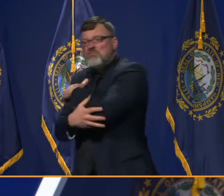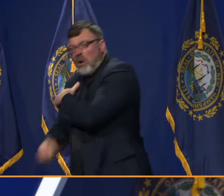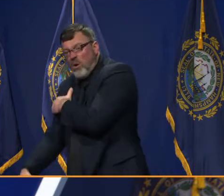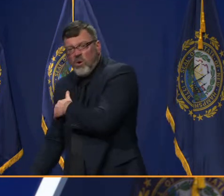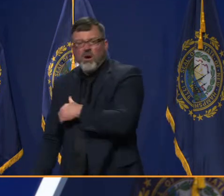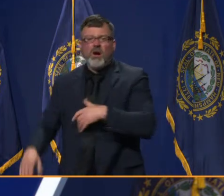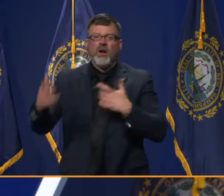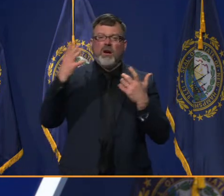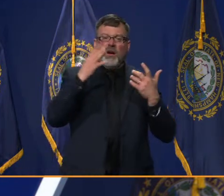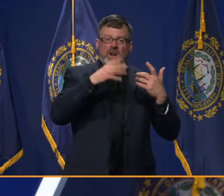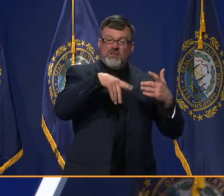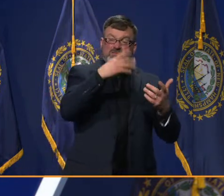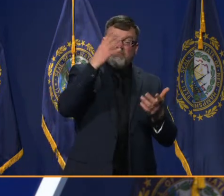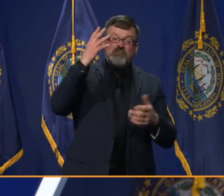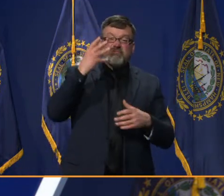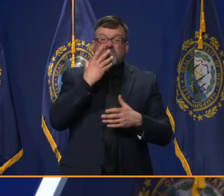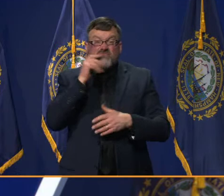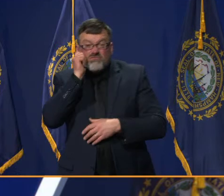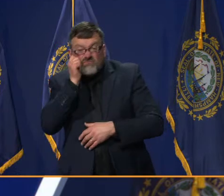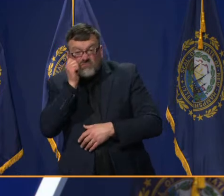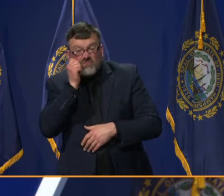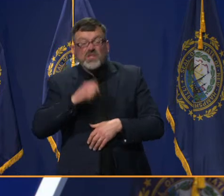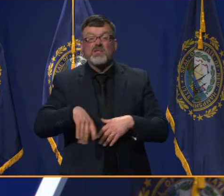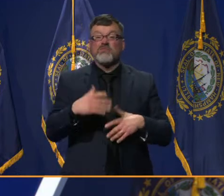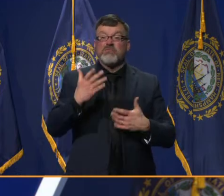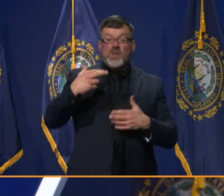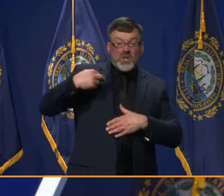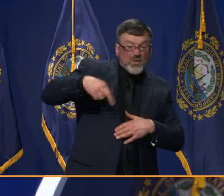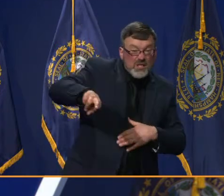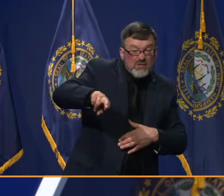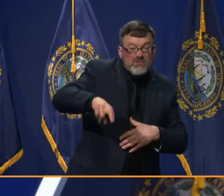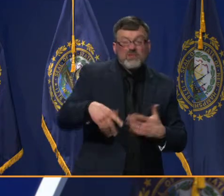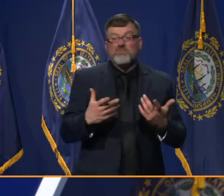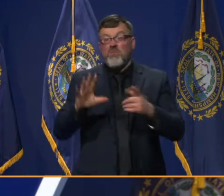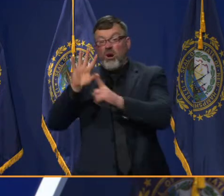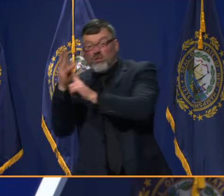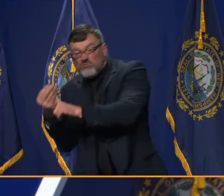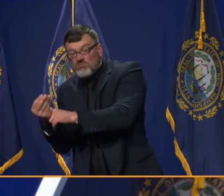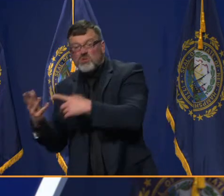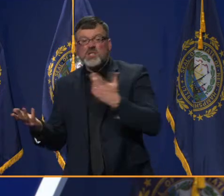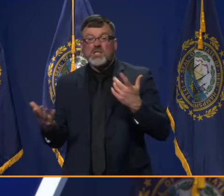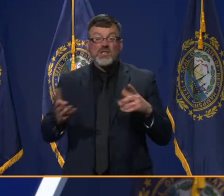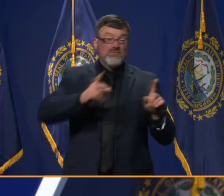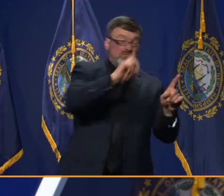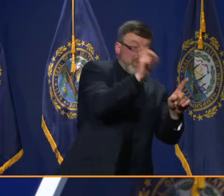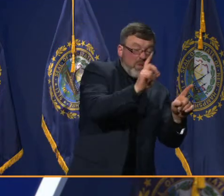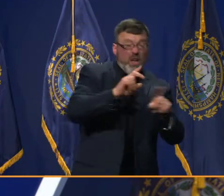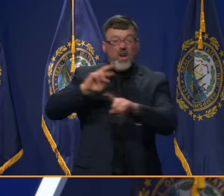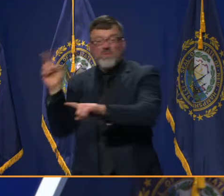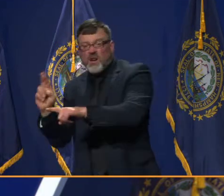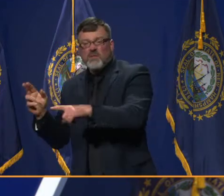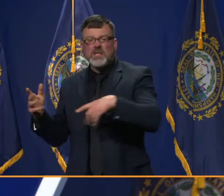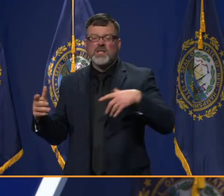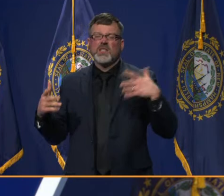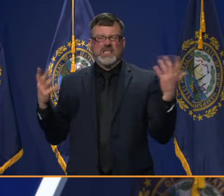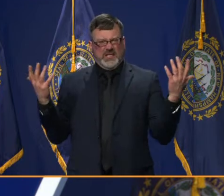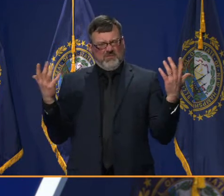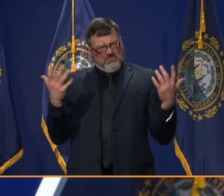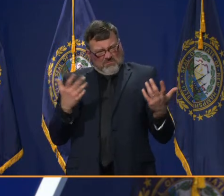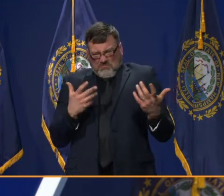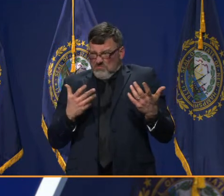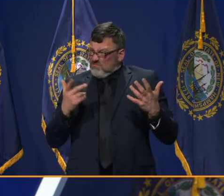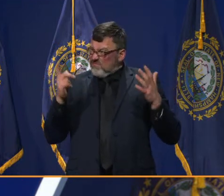divisions within faith, ethnic and cultural differences, Democrats versus Republicans. Why must we continue to allow